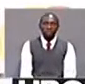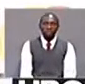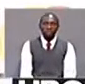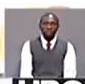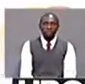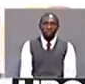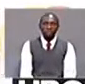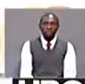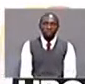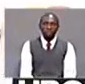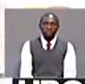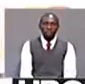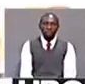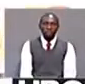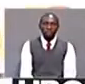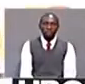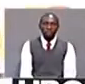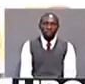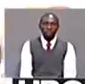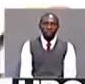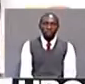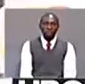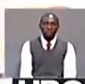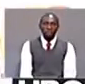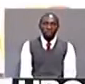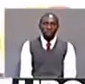Gonzaga, would you come? Okay, I've seen you.